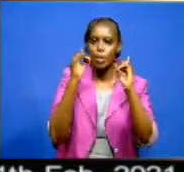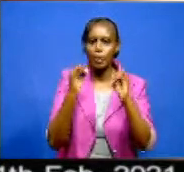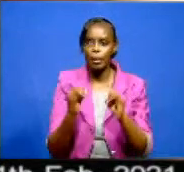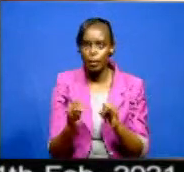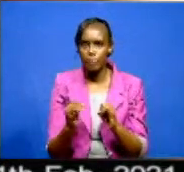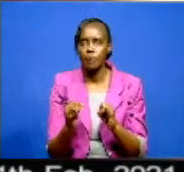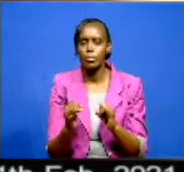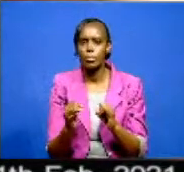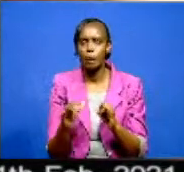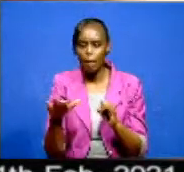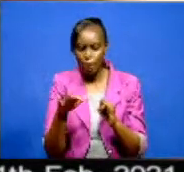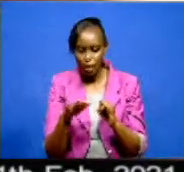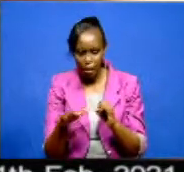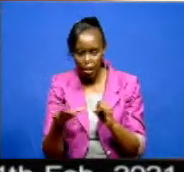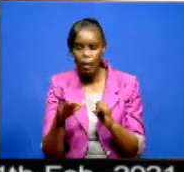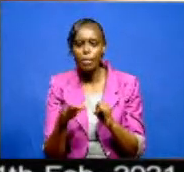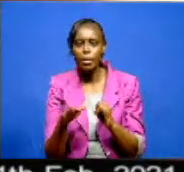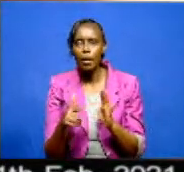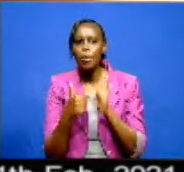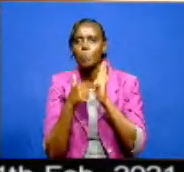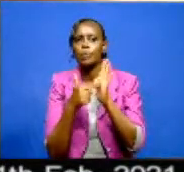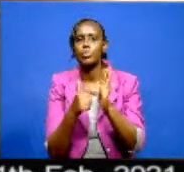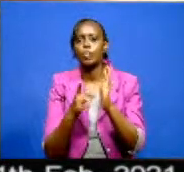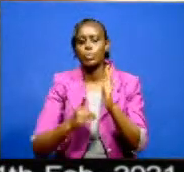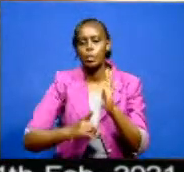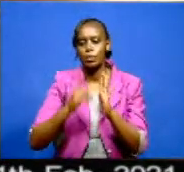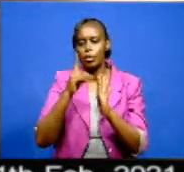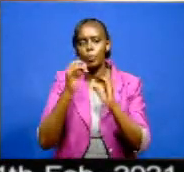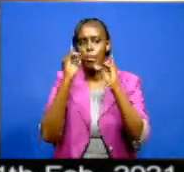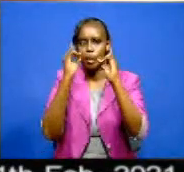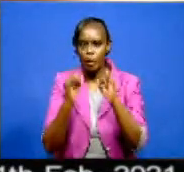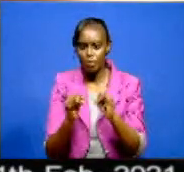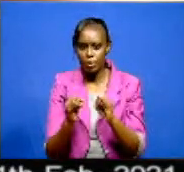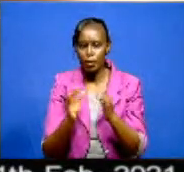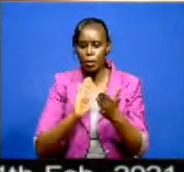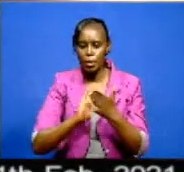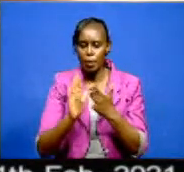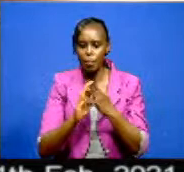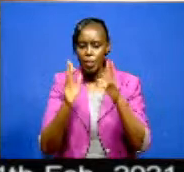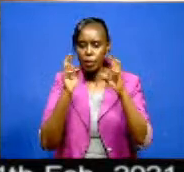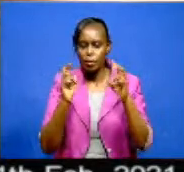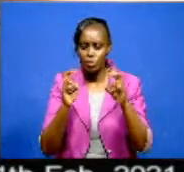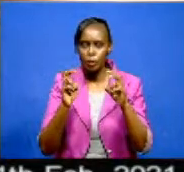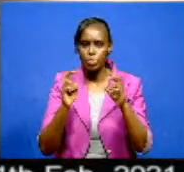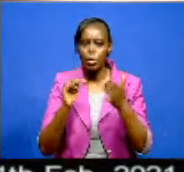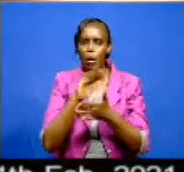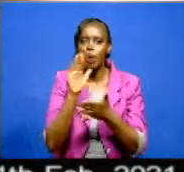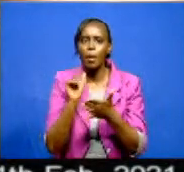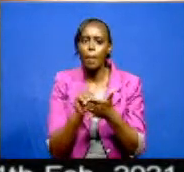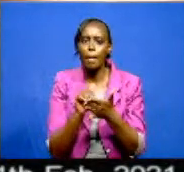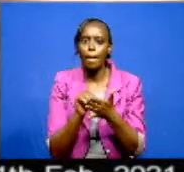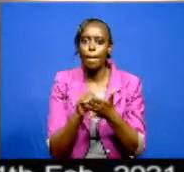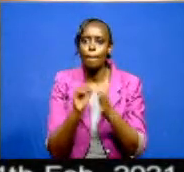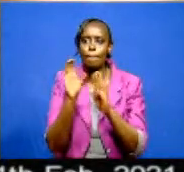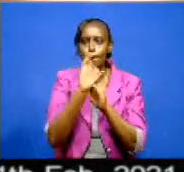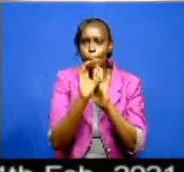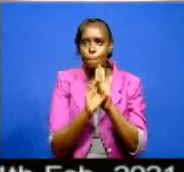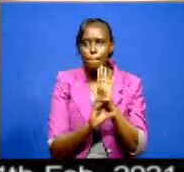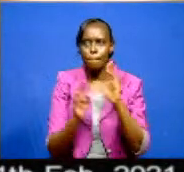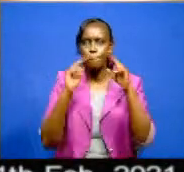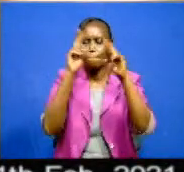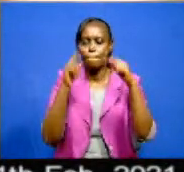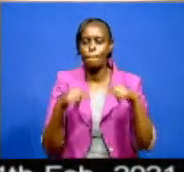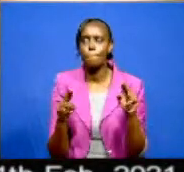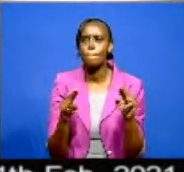terms and places to capture the new developments and emerging issues, especially in regard to the Constitution and